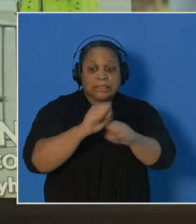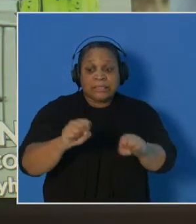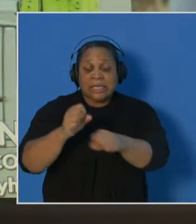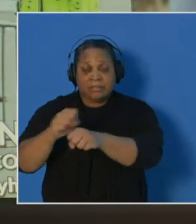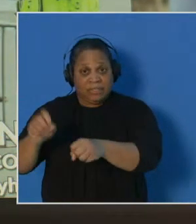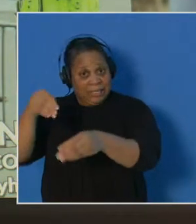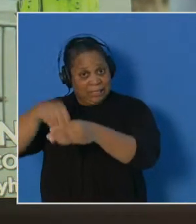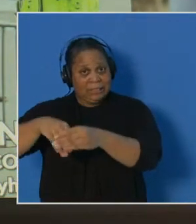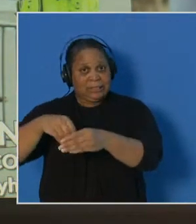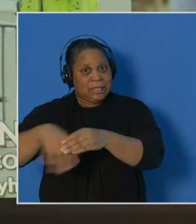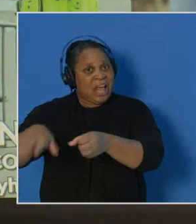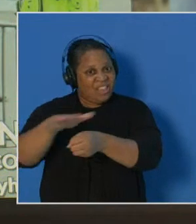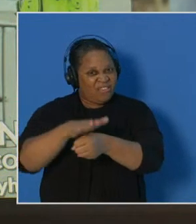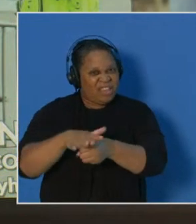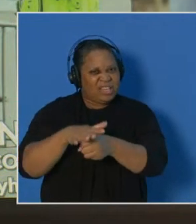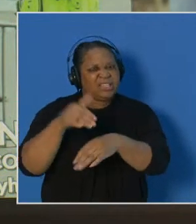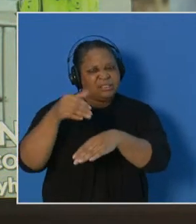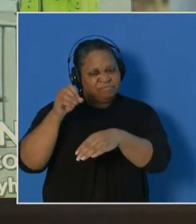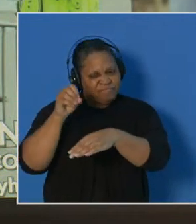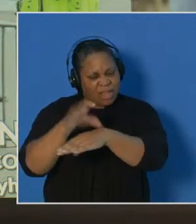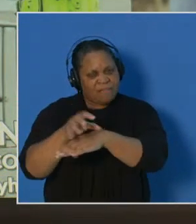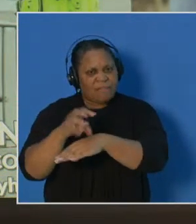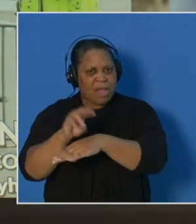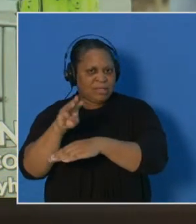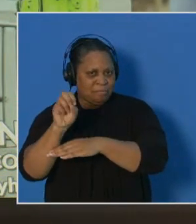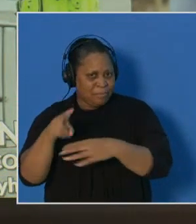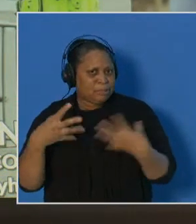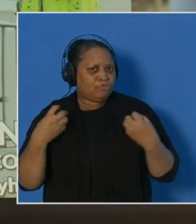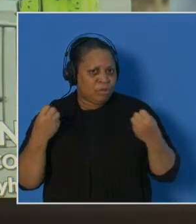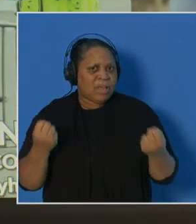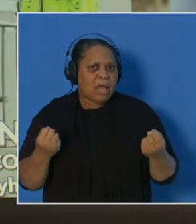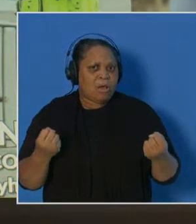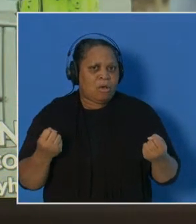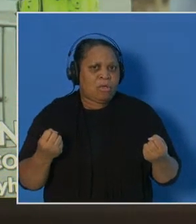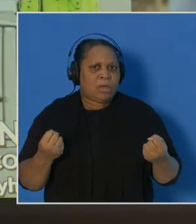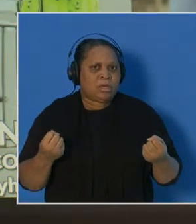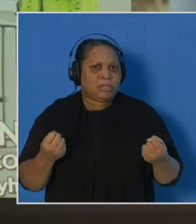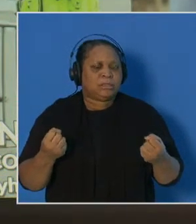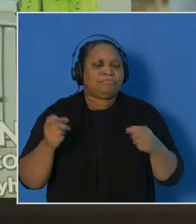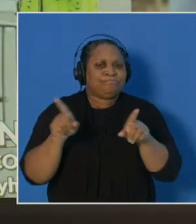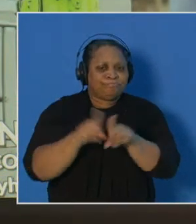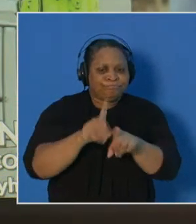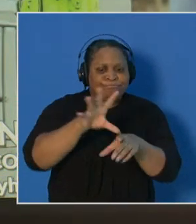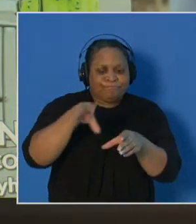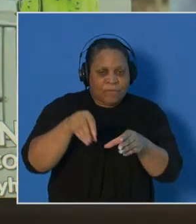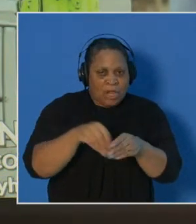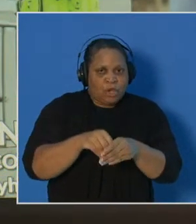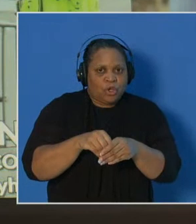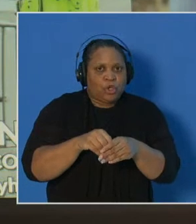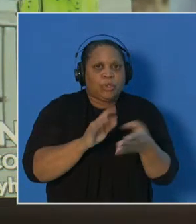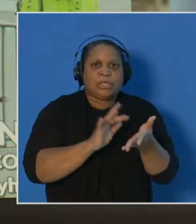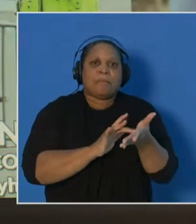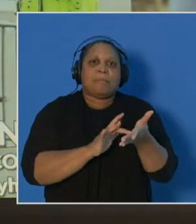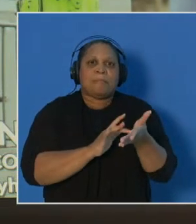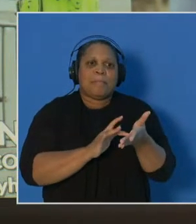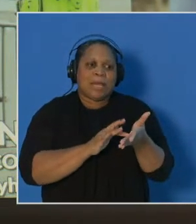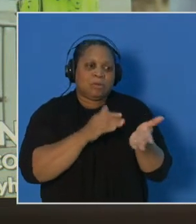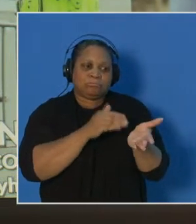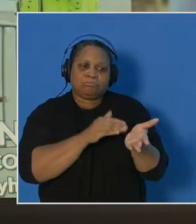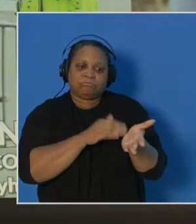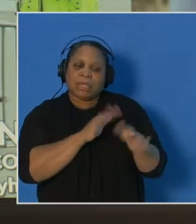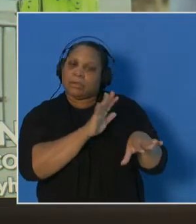in the facility as advised by the Ministry of Health. These include having medical personnel on